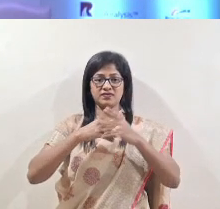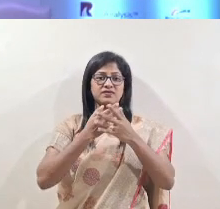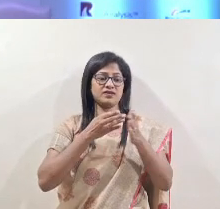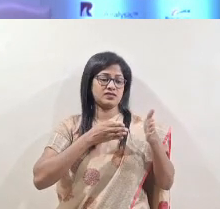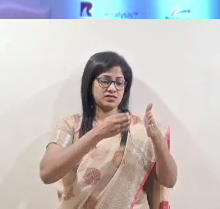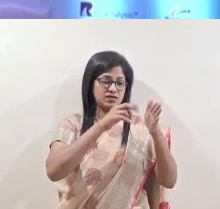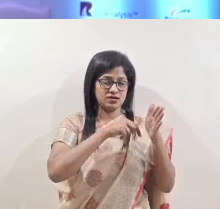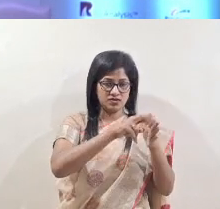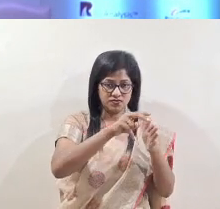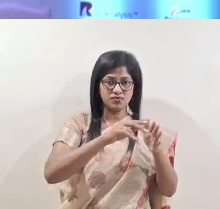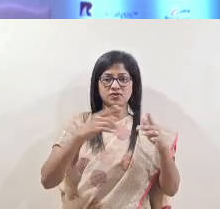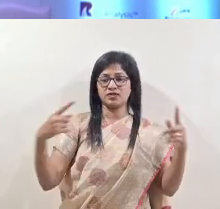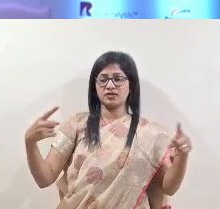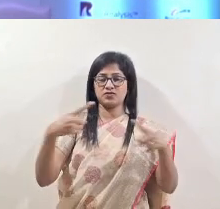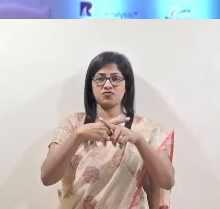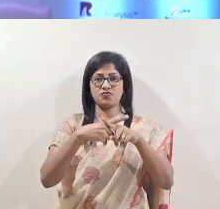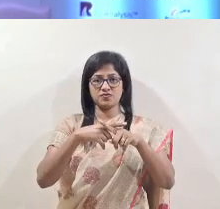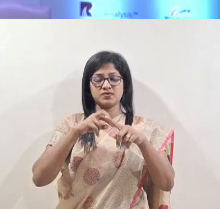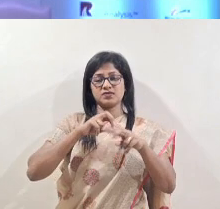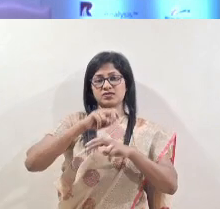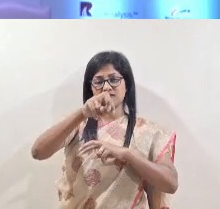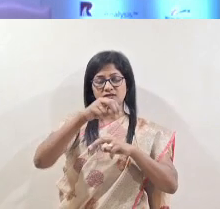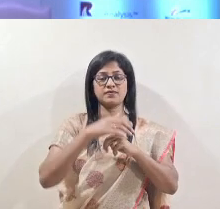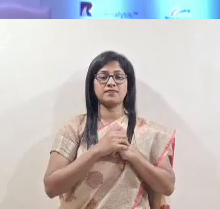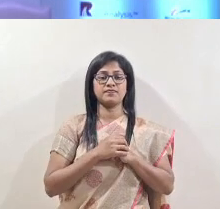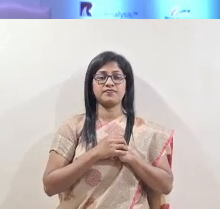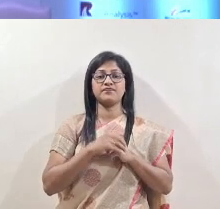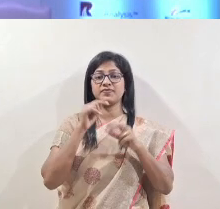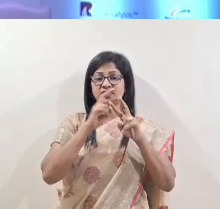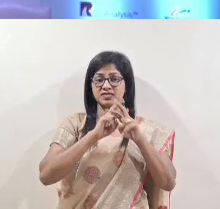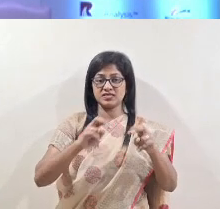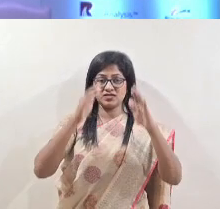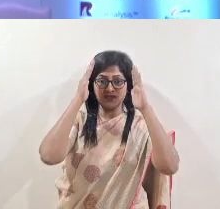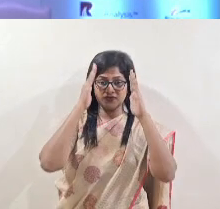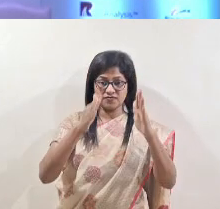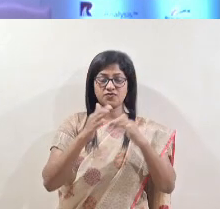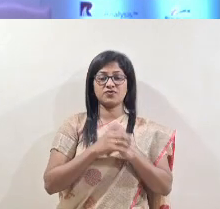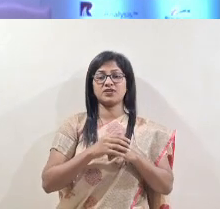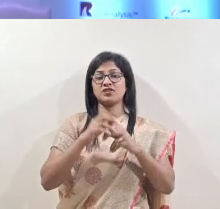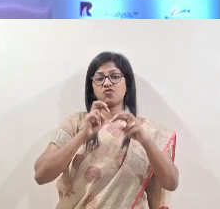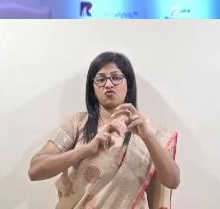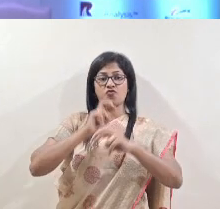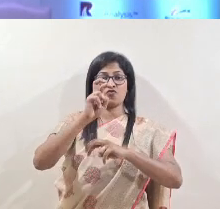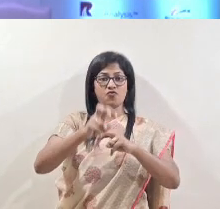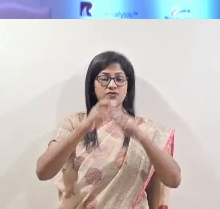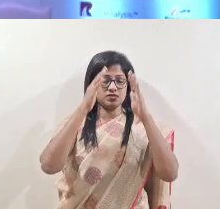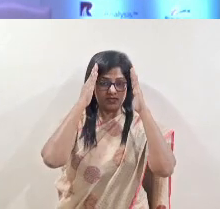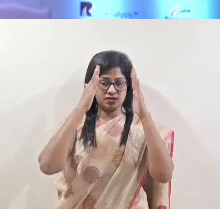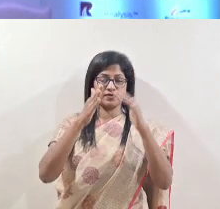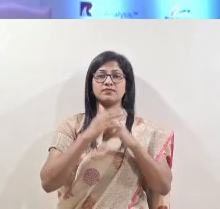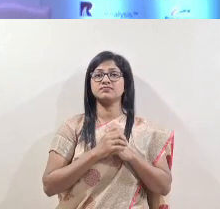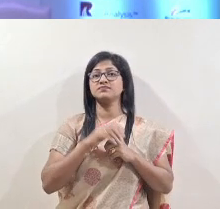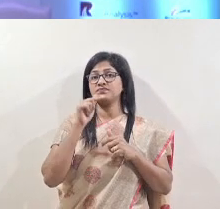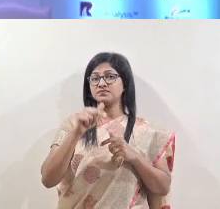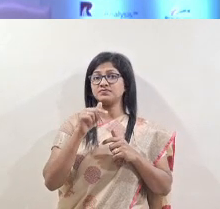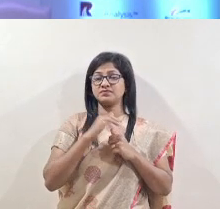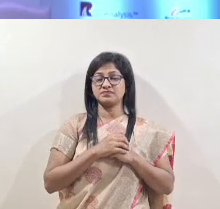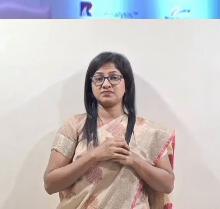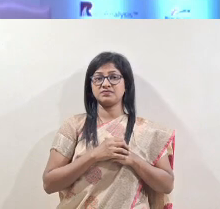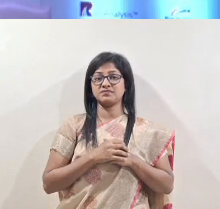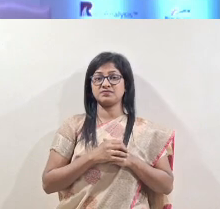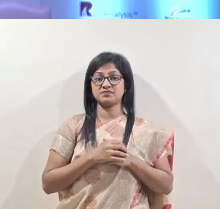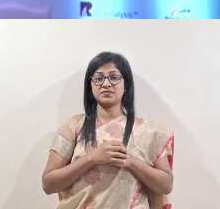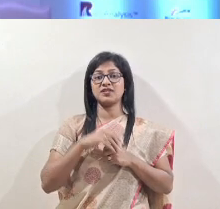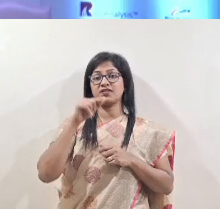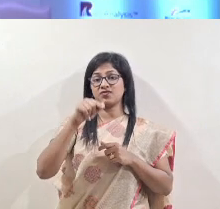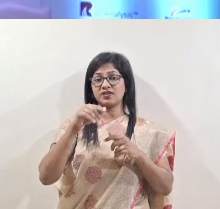and crossing infrastructure. So for this study, we are focusing on the crossing infrastructure, and in that part we have considered the